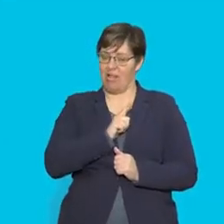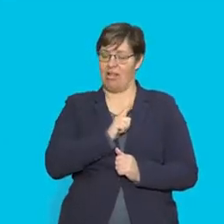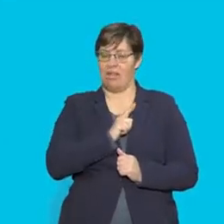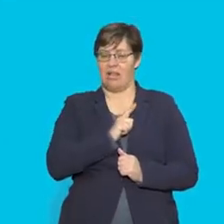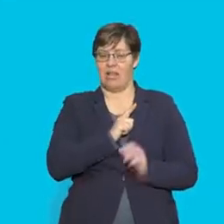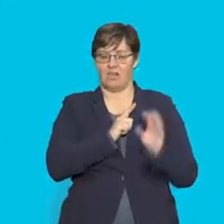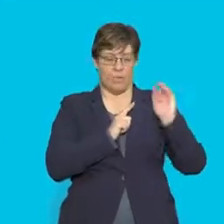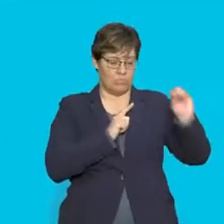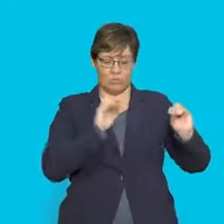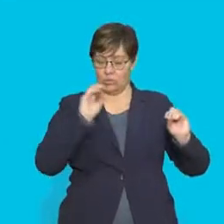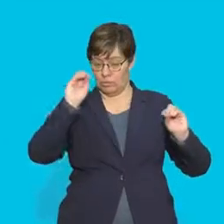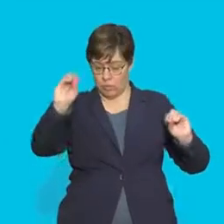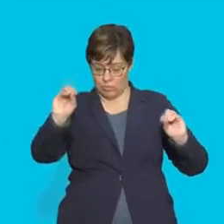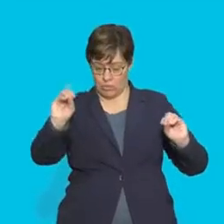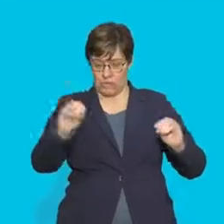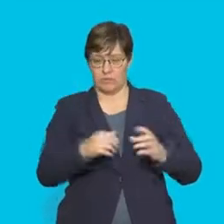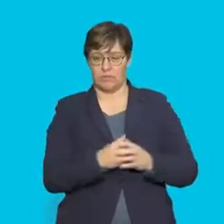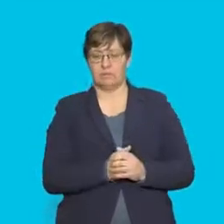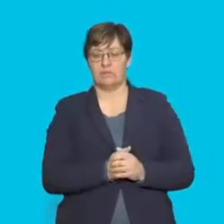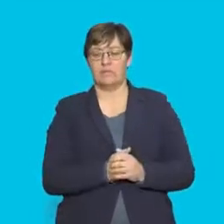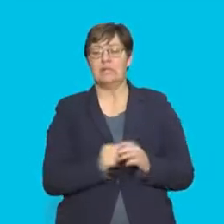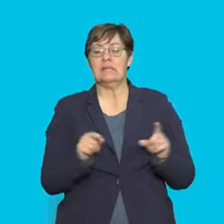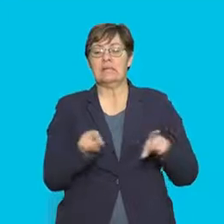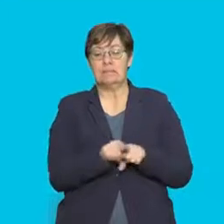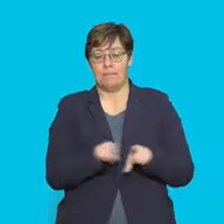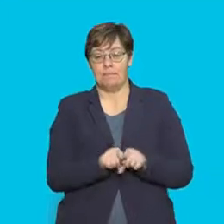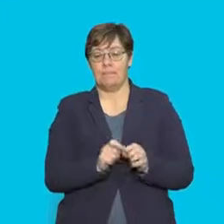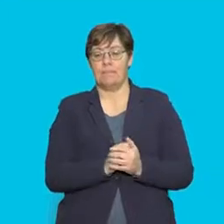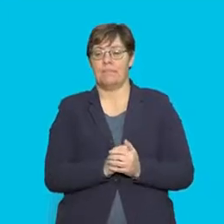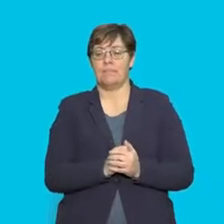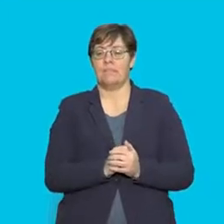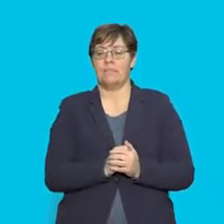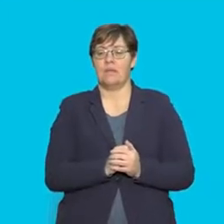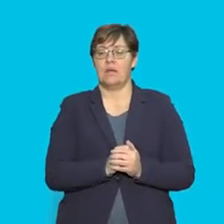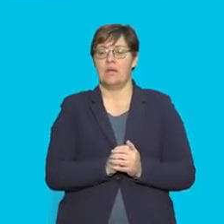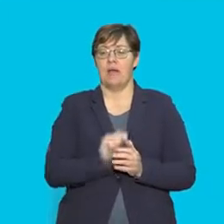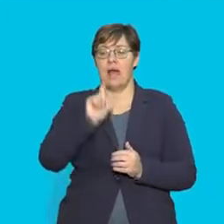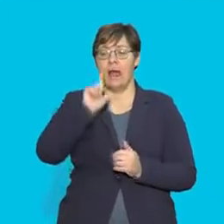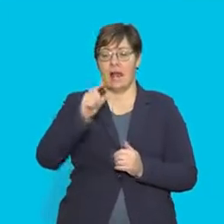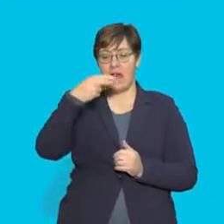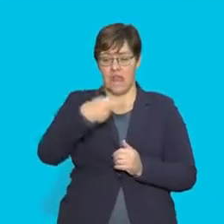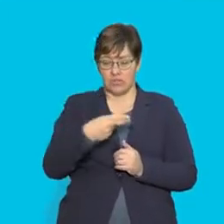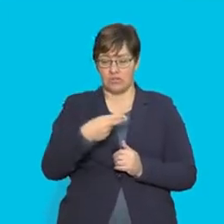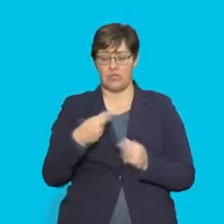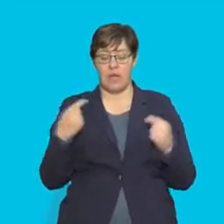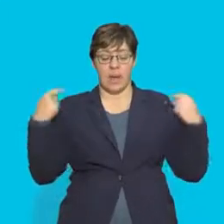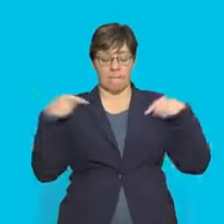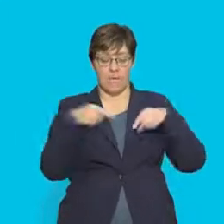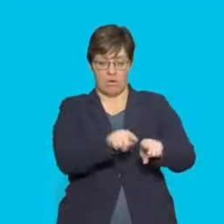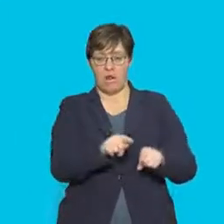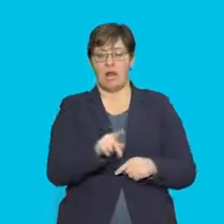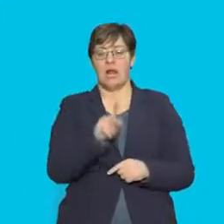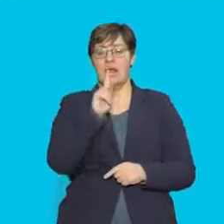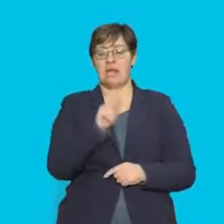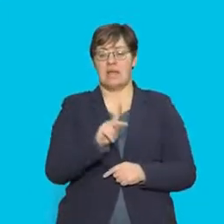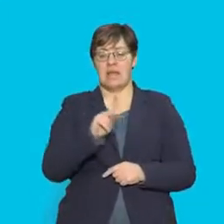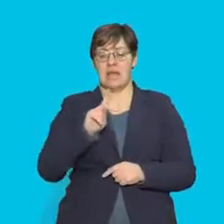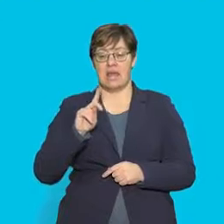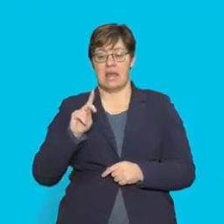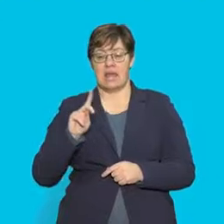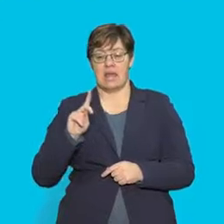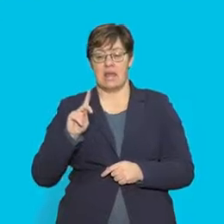the statement, right? And we also told that LH is parallel to KI, which is one of